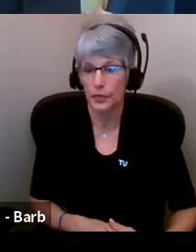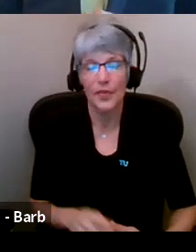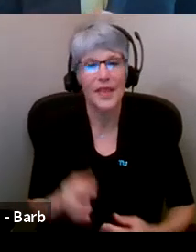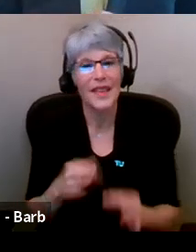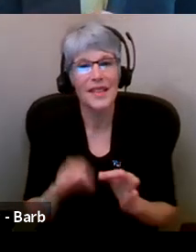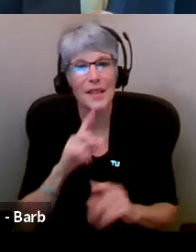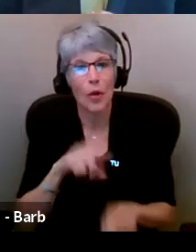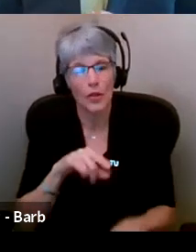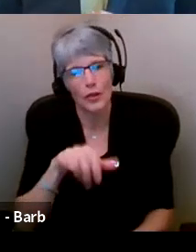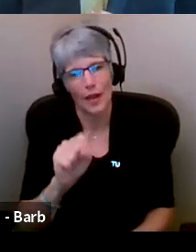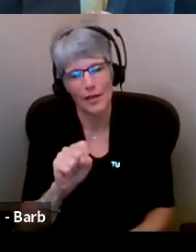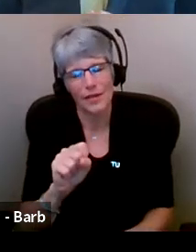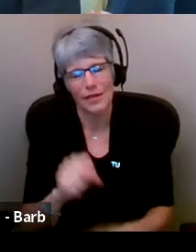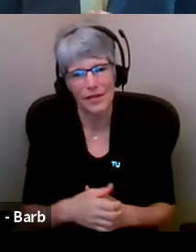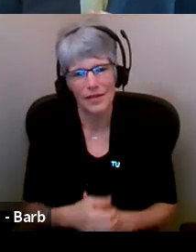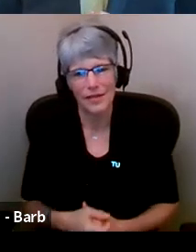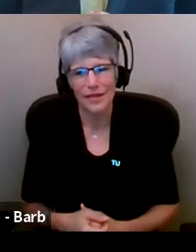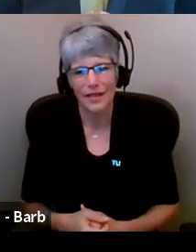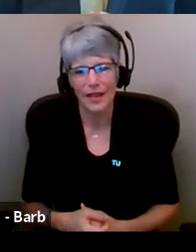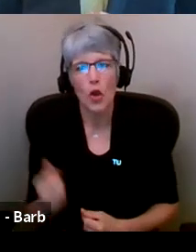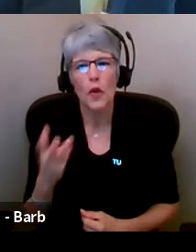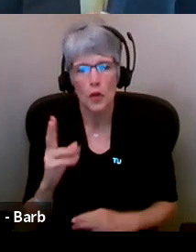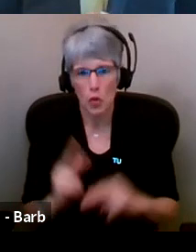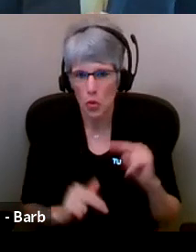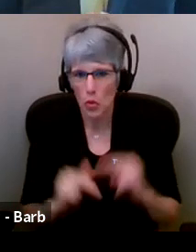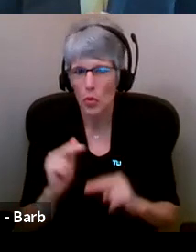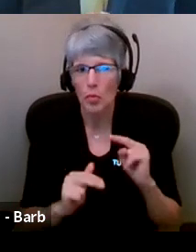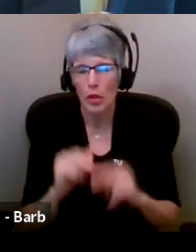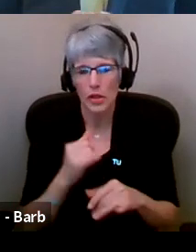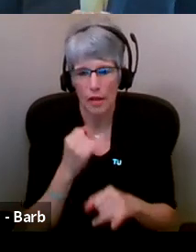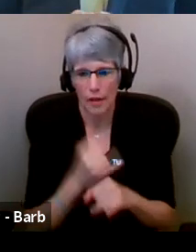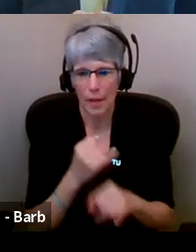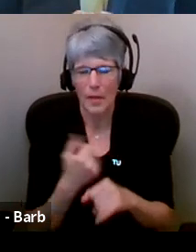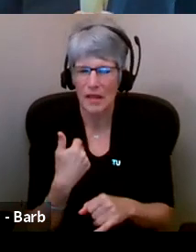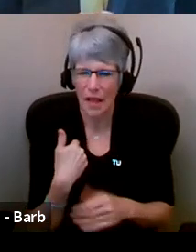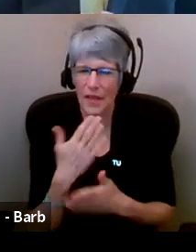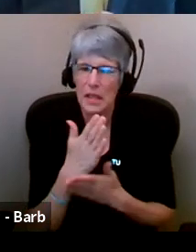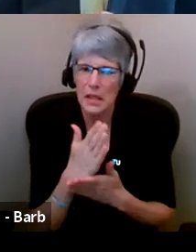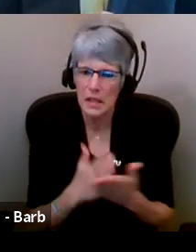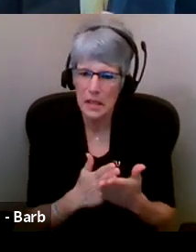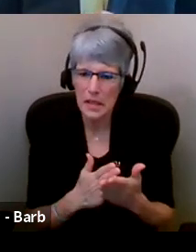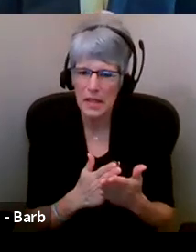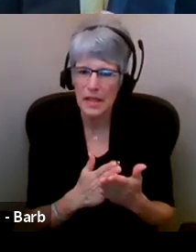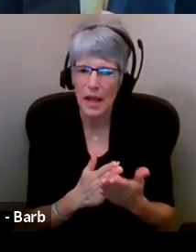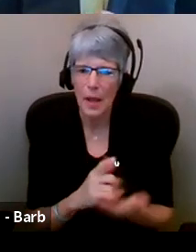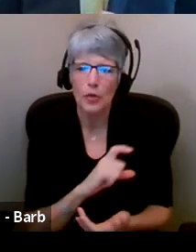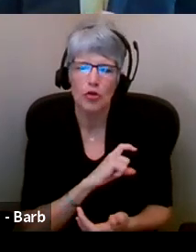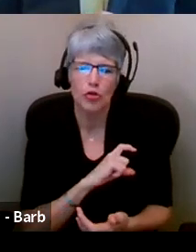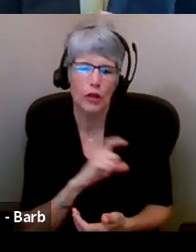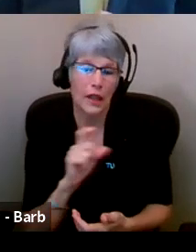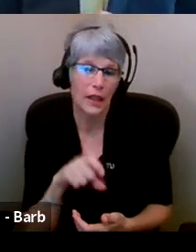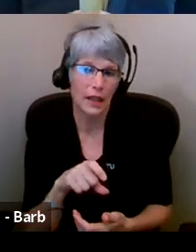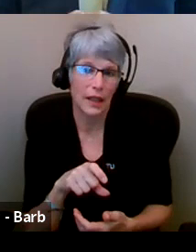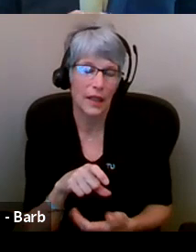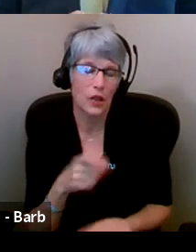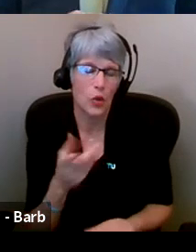that is yes. There are a few buildings across campus that have some security needs wherein there might be a need to swipe